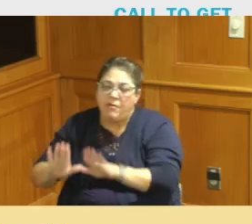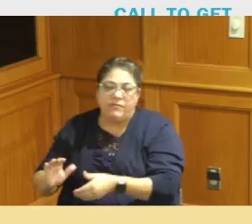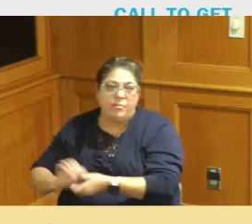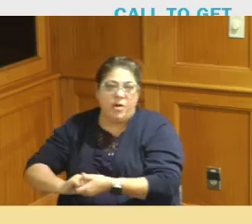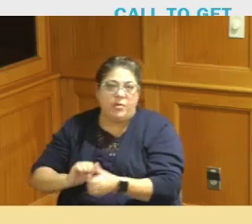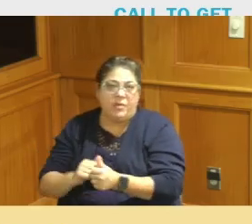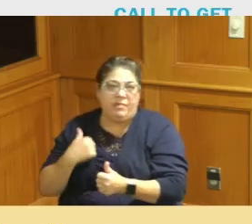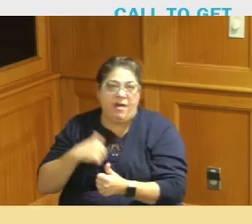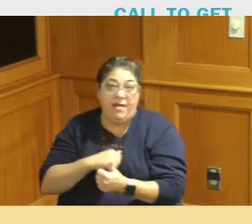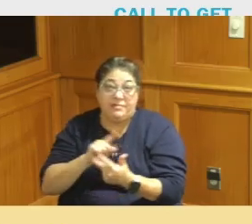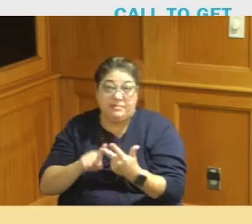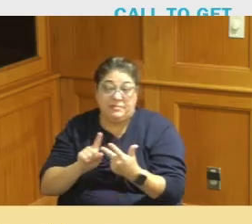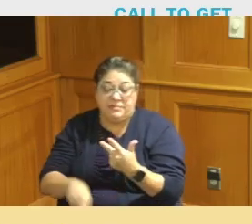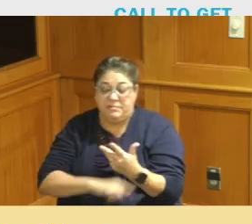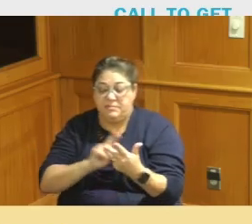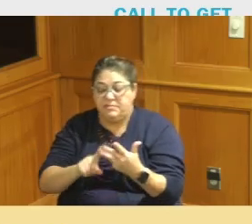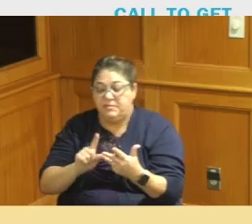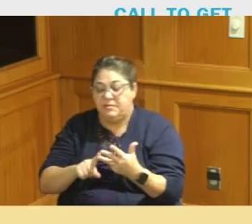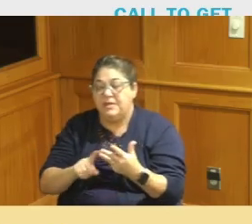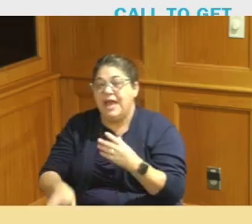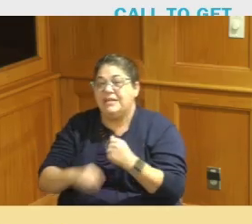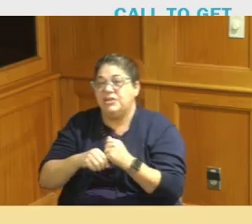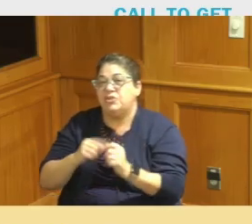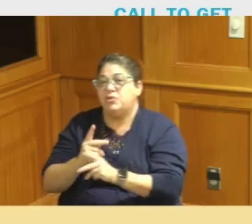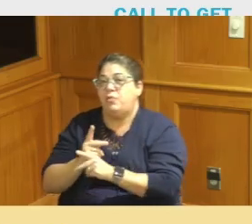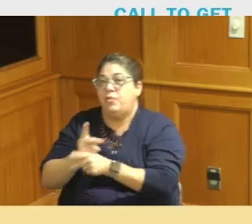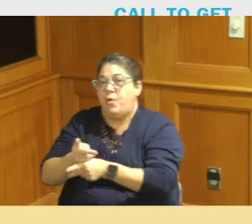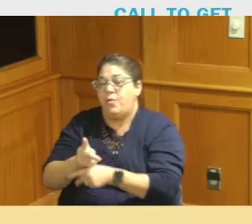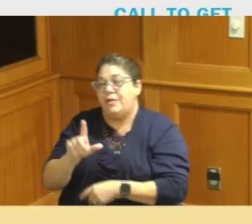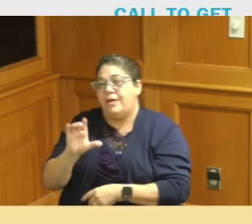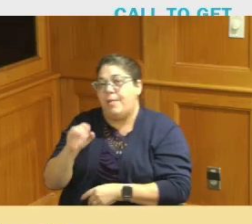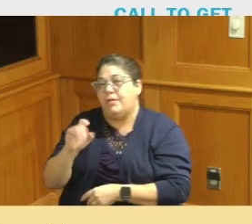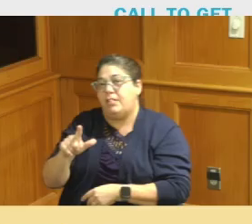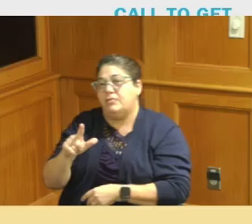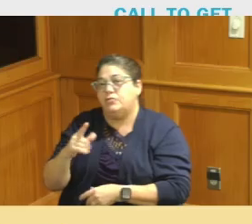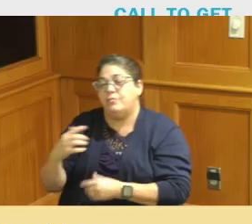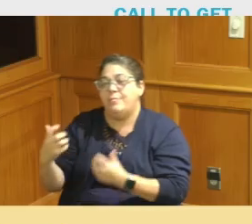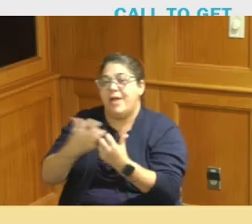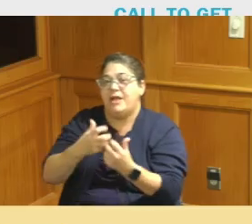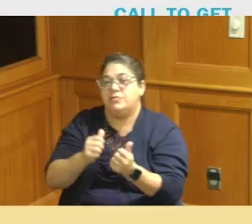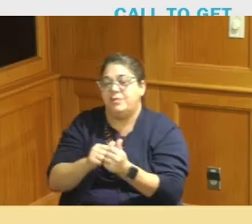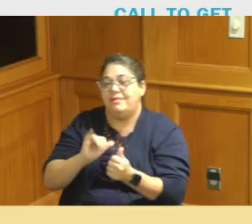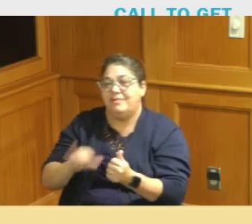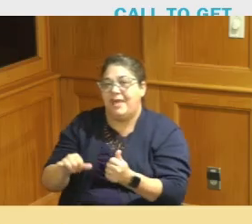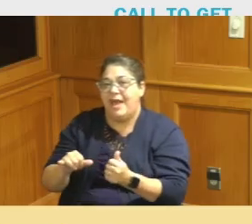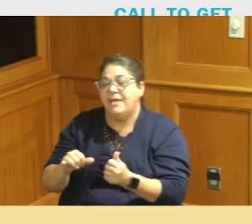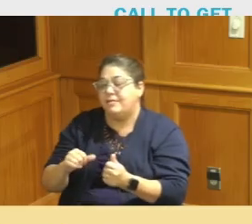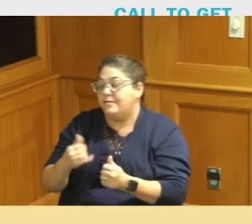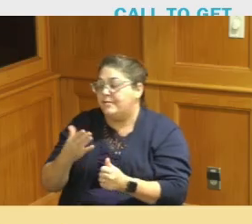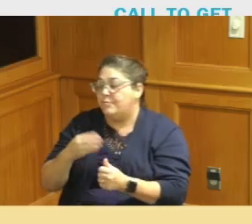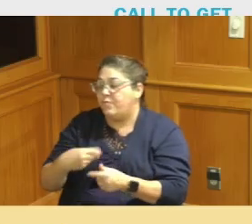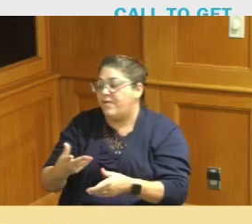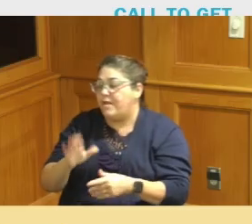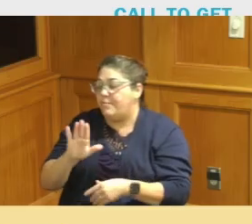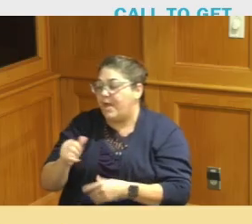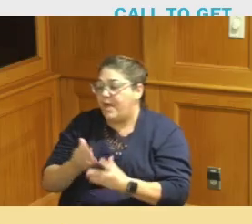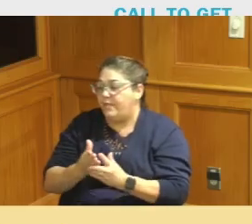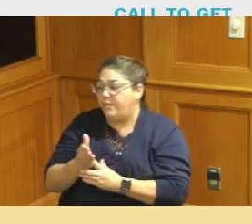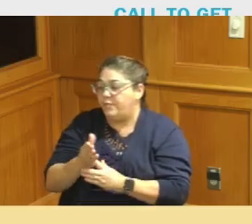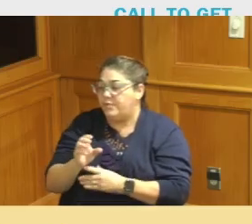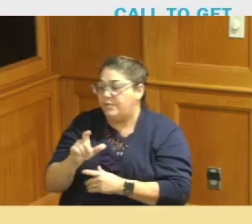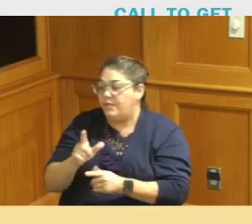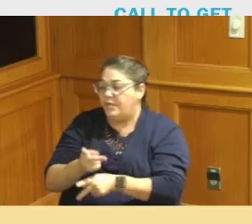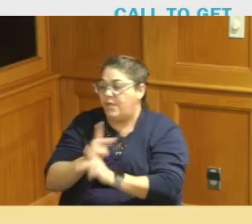us. And we are also bringing additional loan capital to match with the county's investment, and that has been provided by a loan